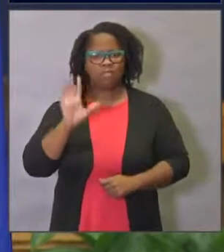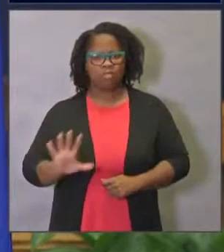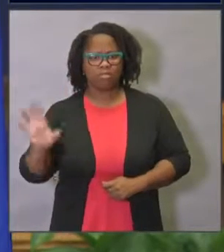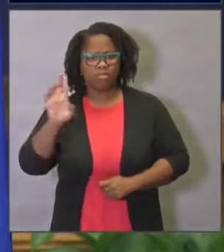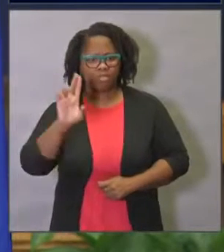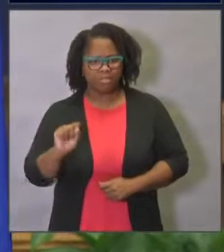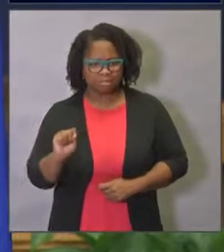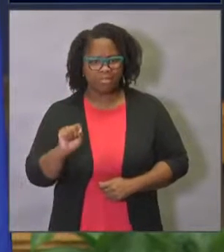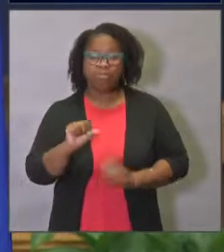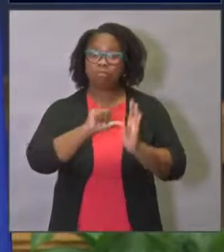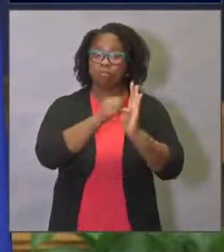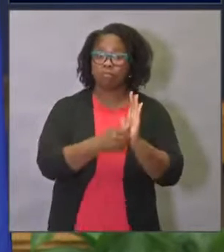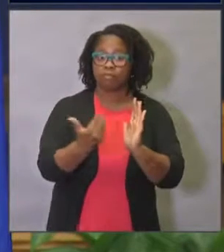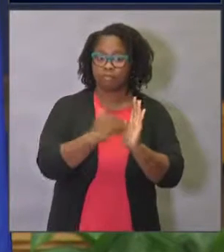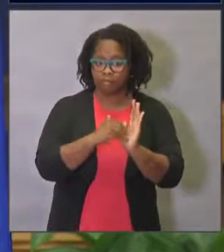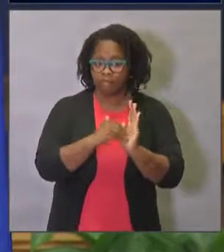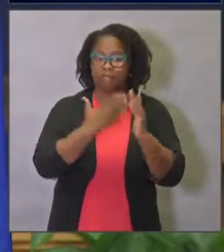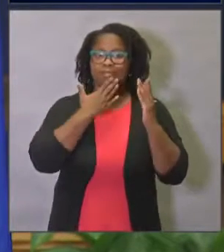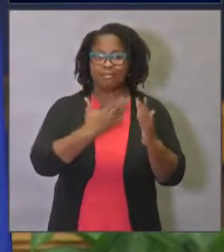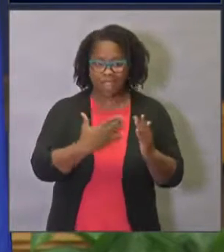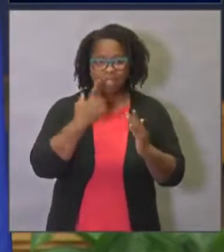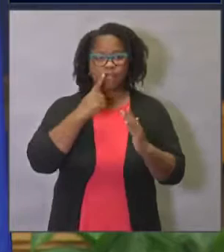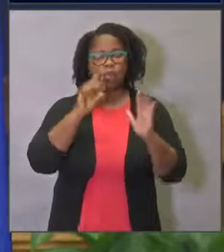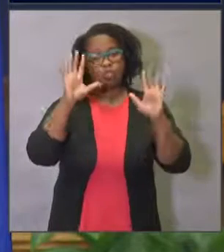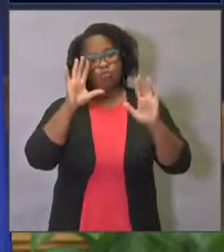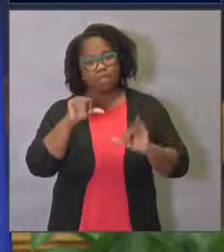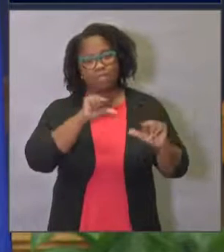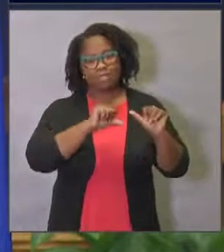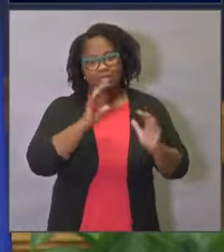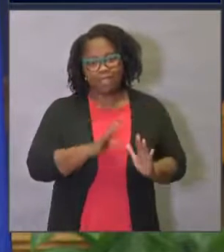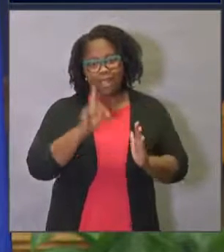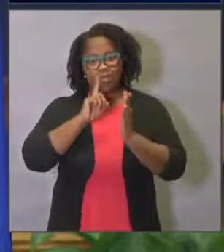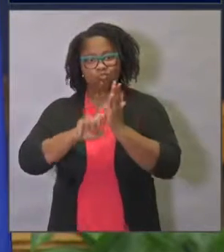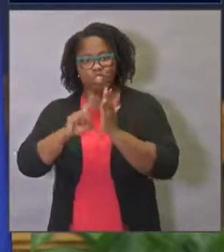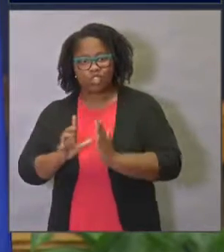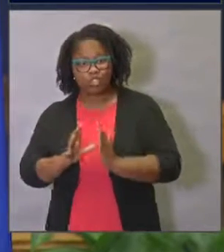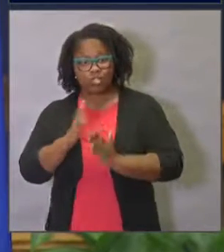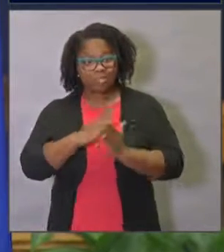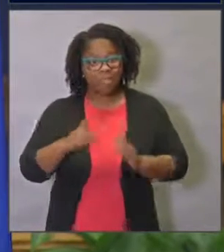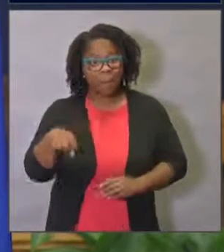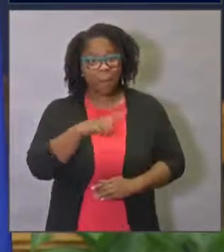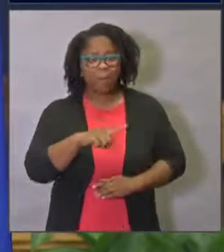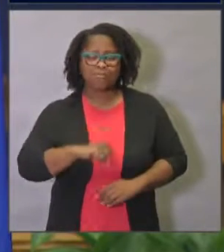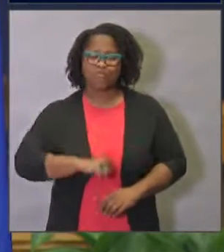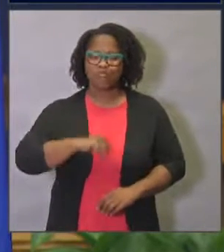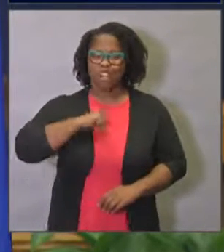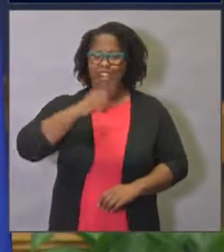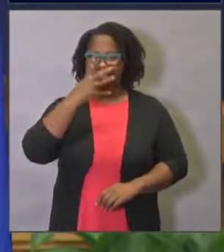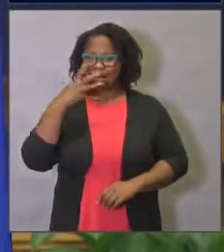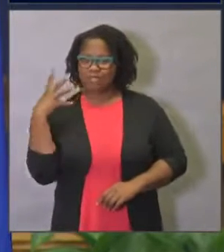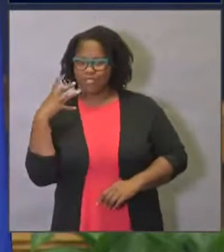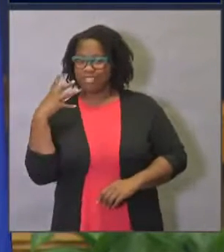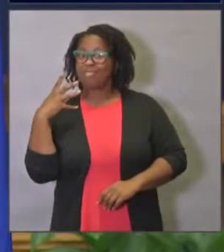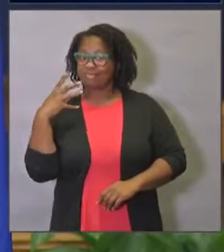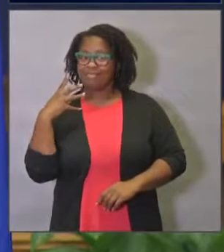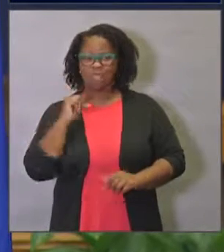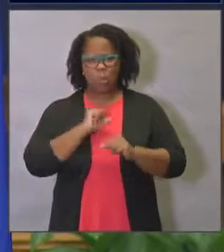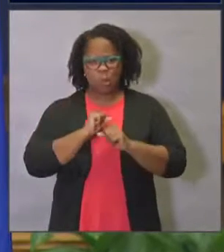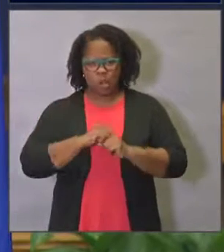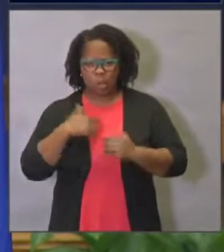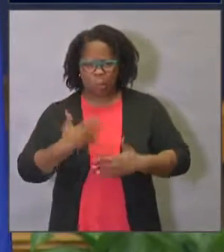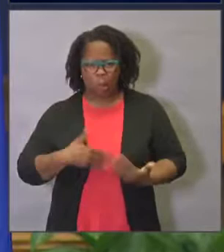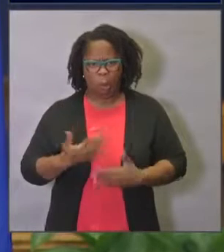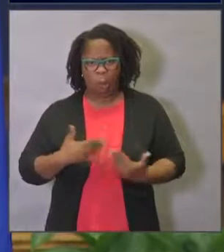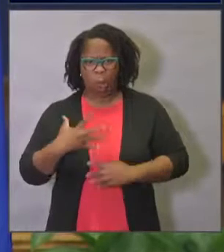to the incredible scientists and researchers, some of whom are proud immigrants who worked at historic speed to develop this safe and